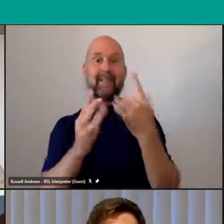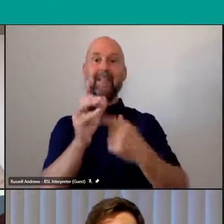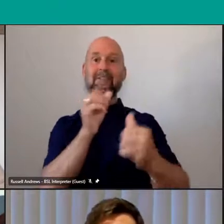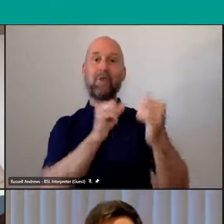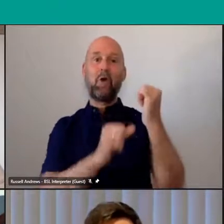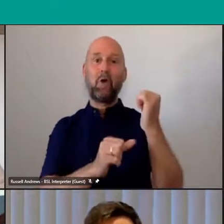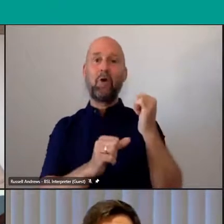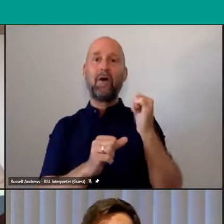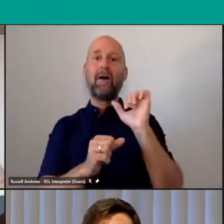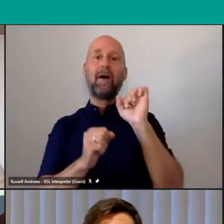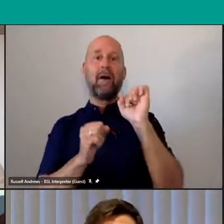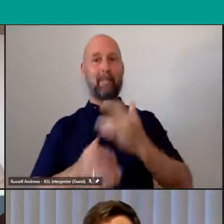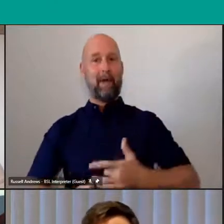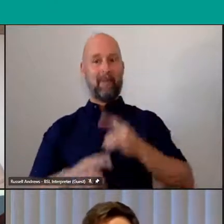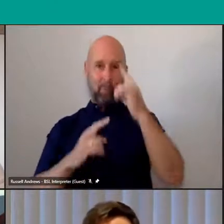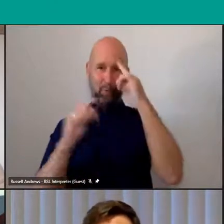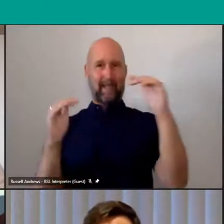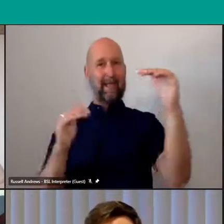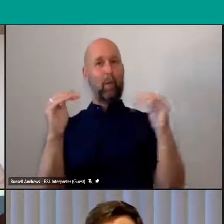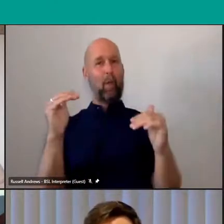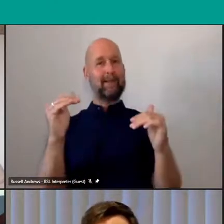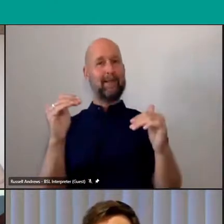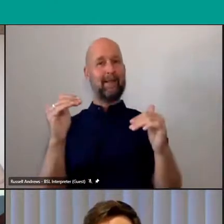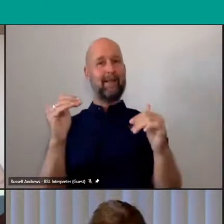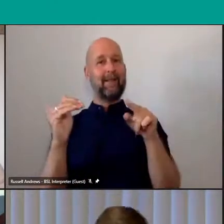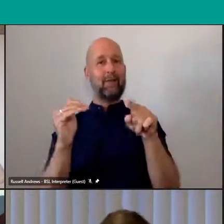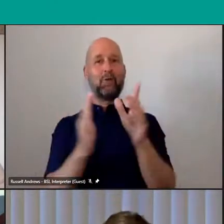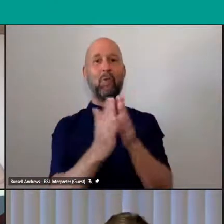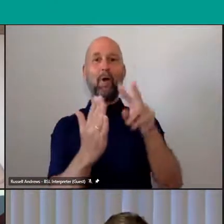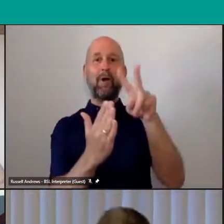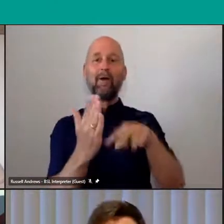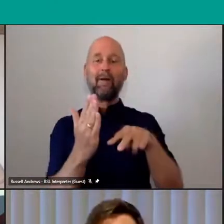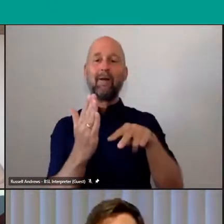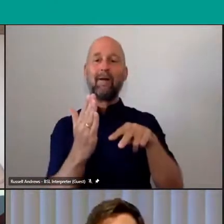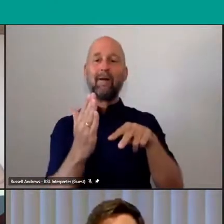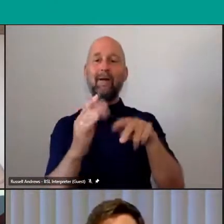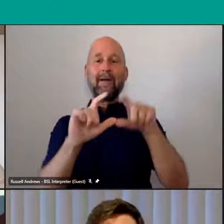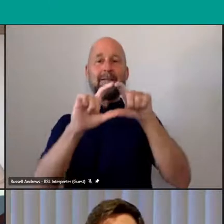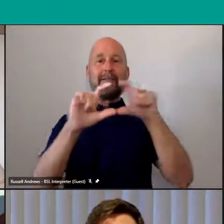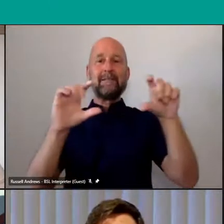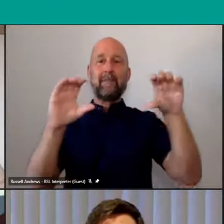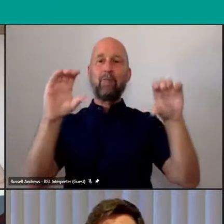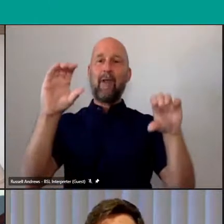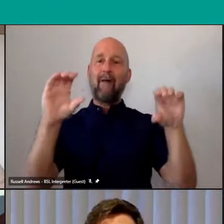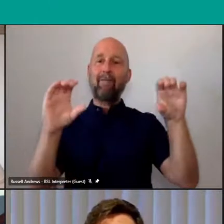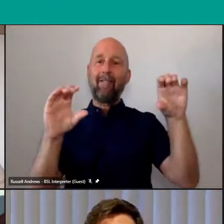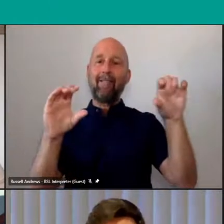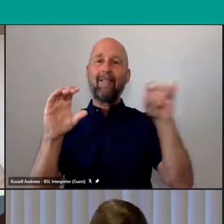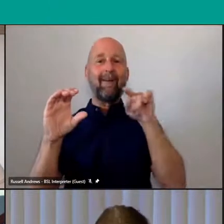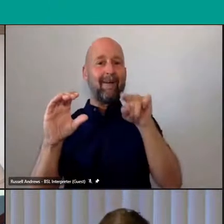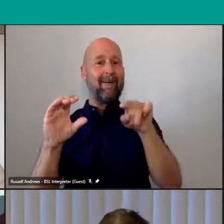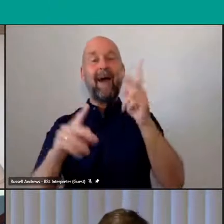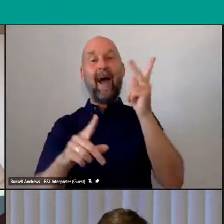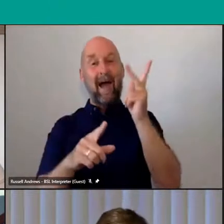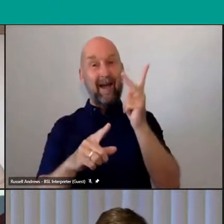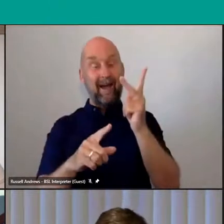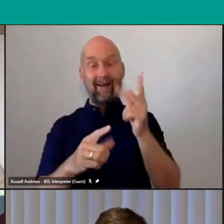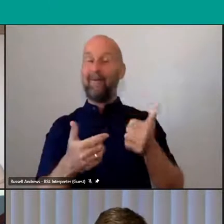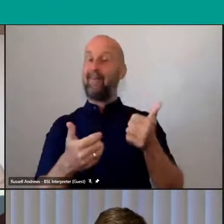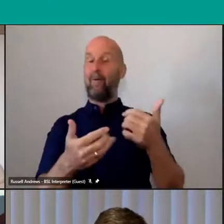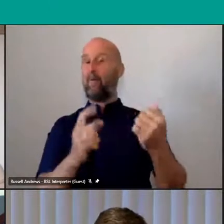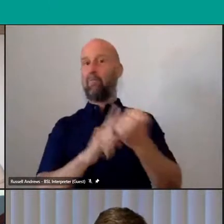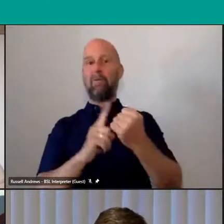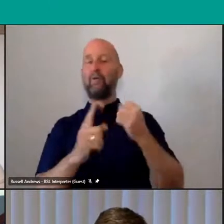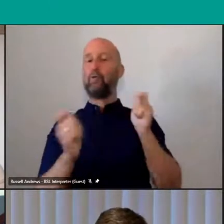I thought about inequality with your book, The Spirit Level, and you've done it again with your commissioners